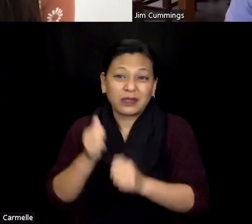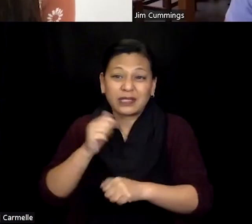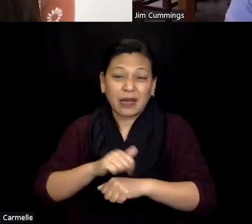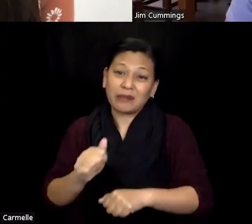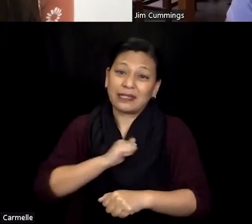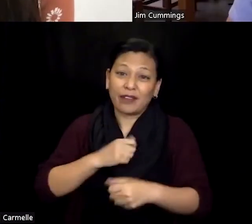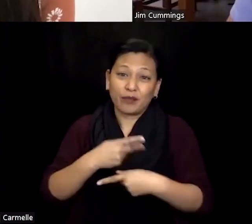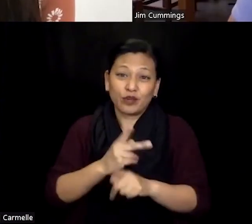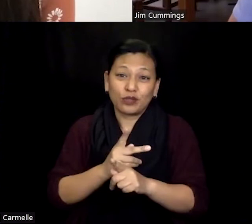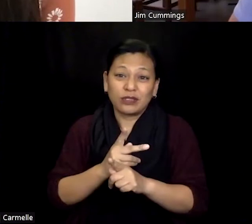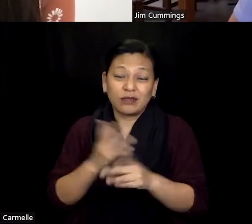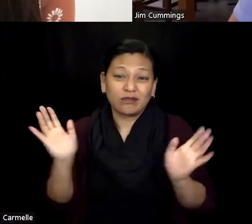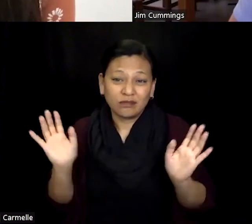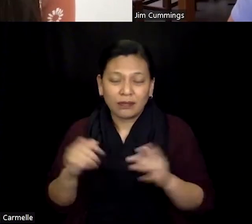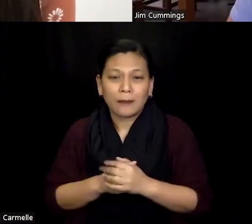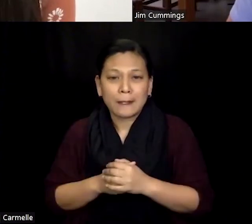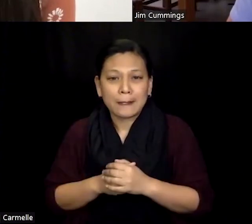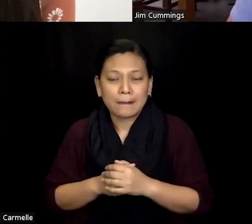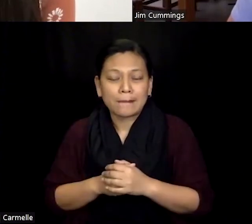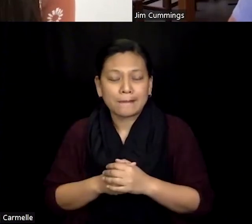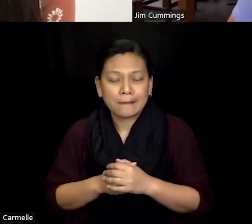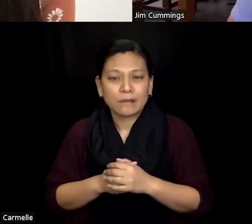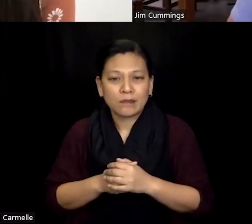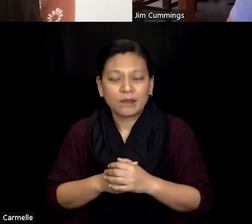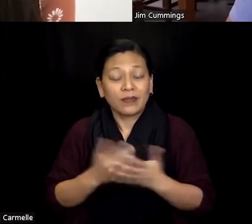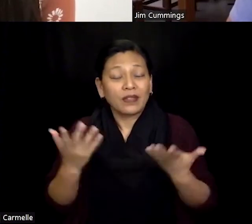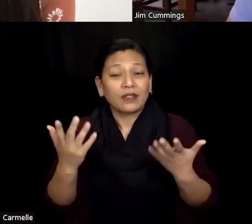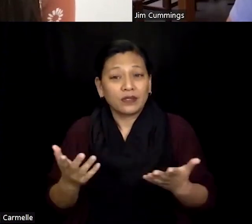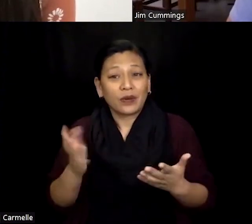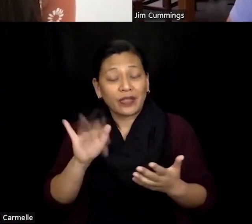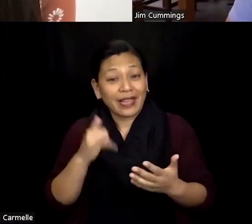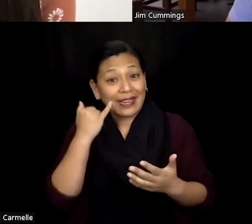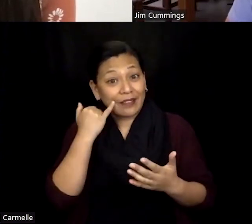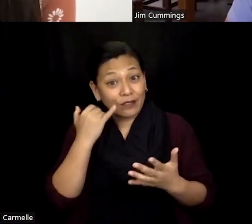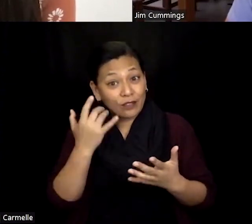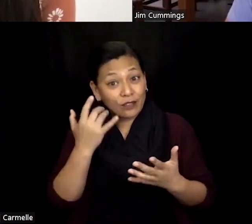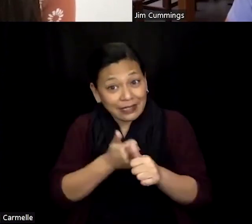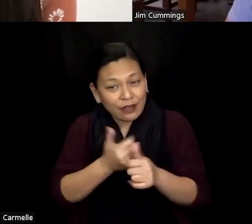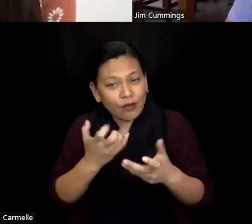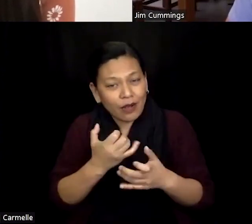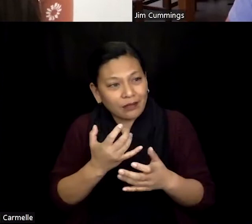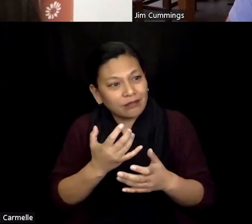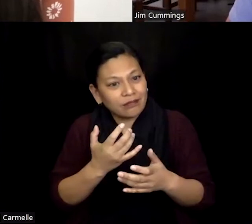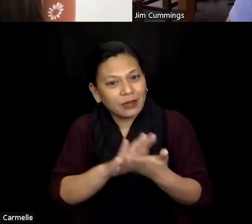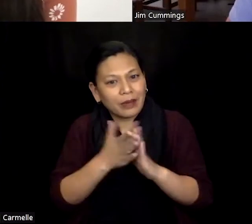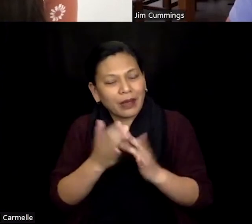myself. Mm-hmm. So yeah, battling the serious depression that is being an independent filmmaker,